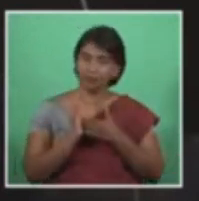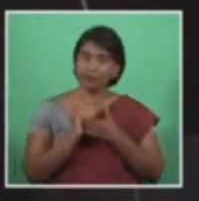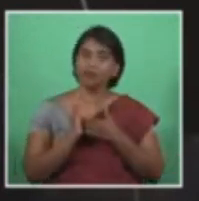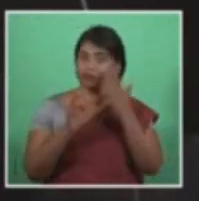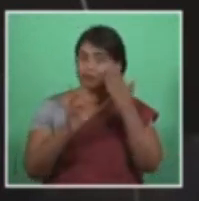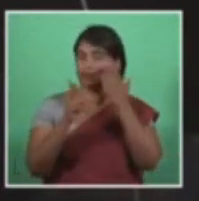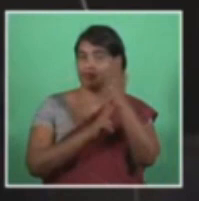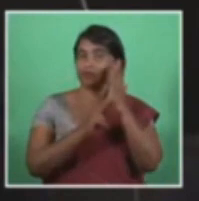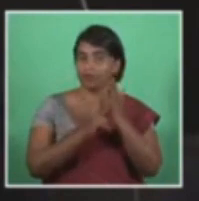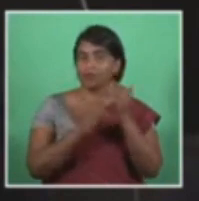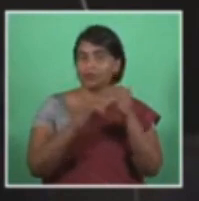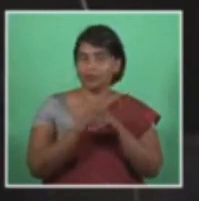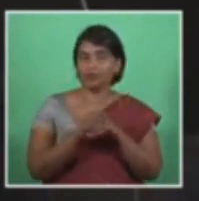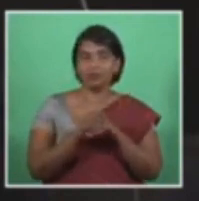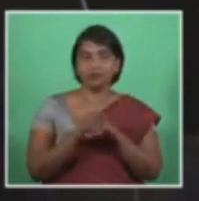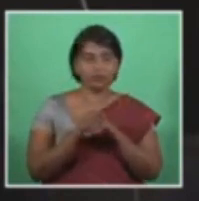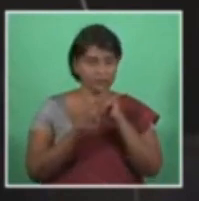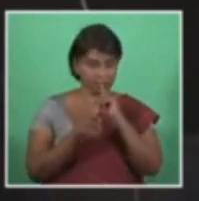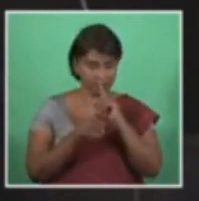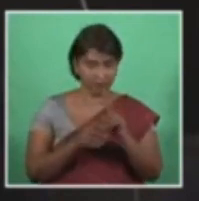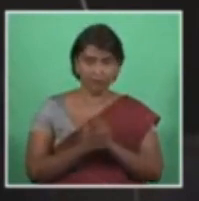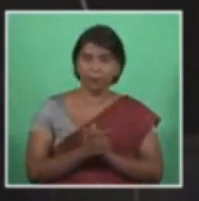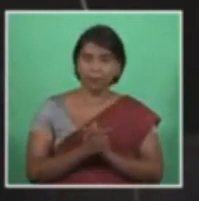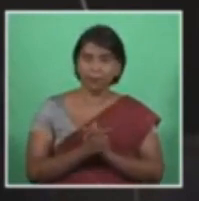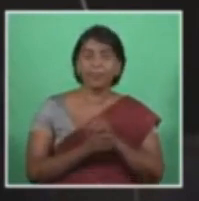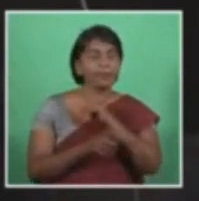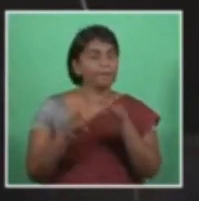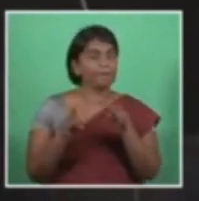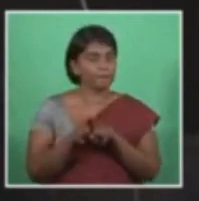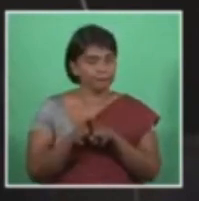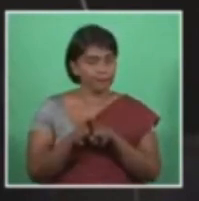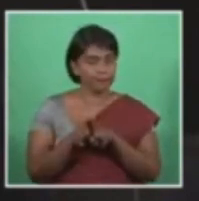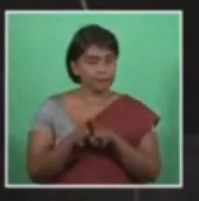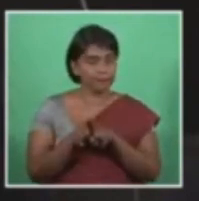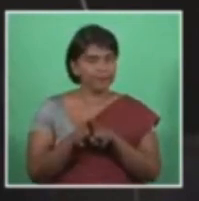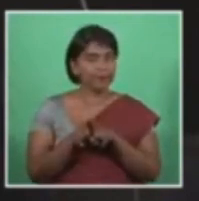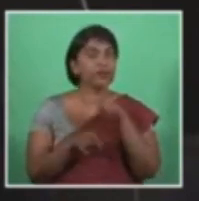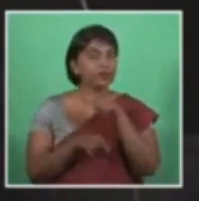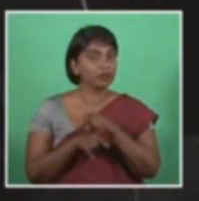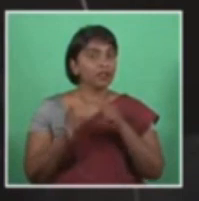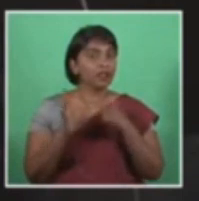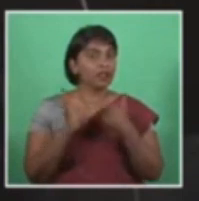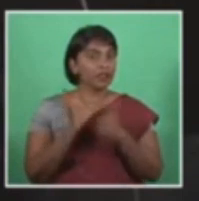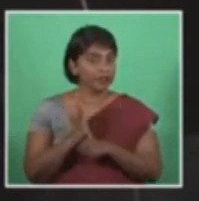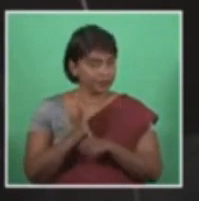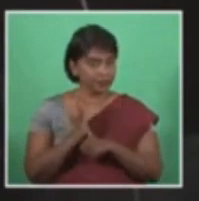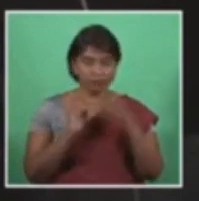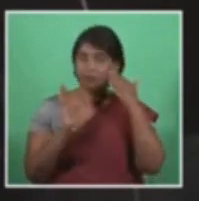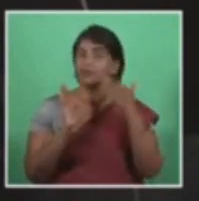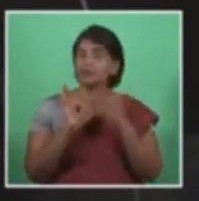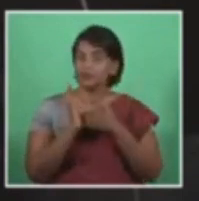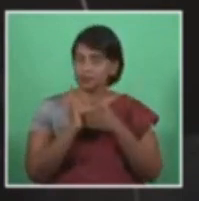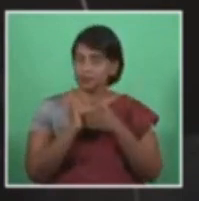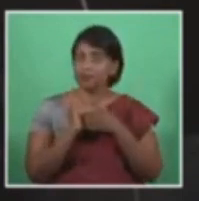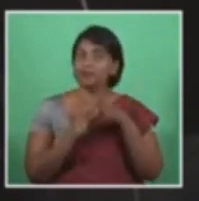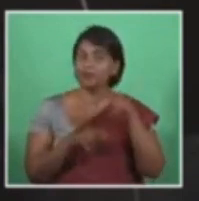and of rehabilitating those who are dependent on drugs so that this bill too continues with the